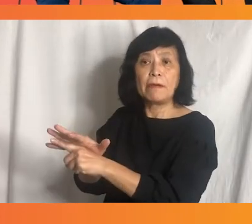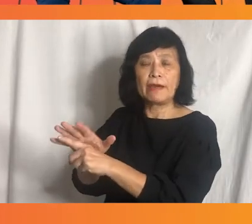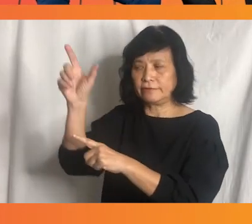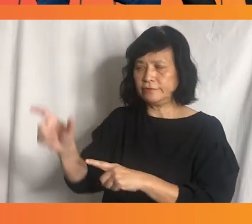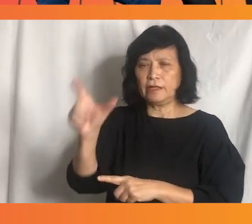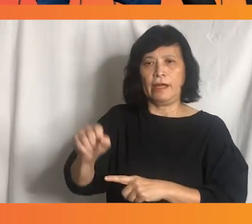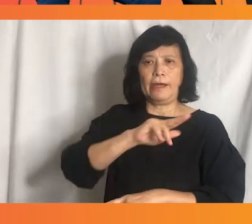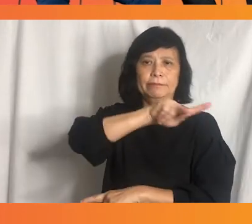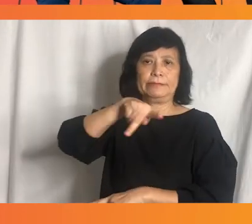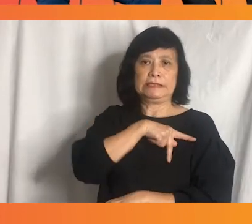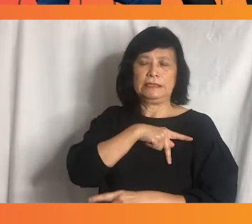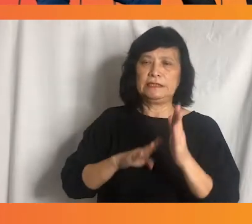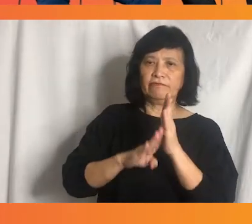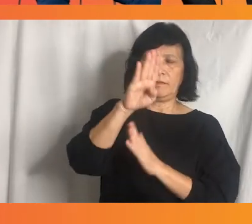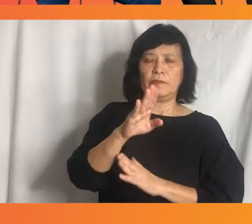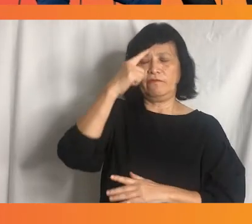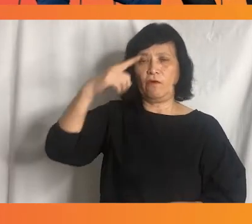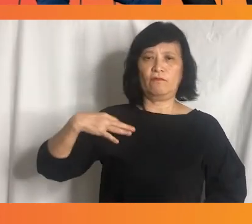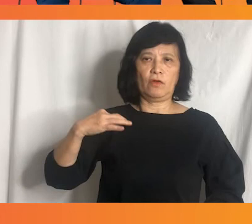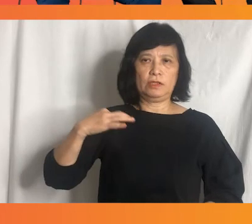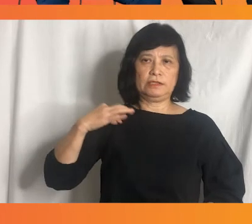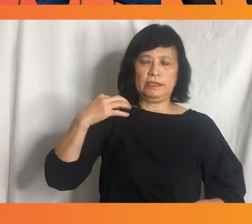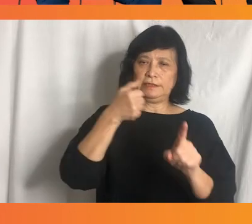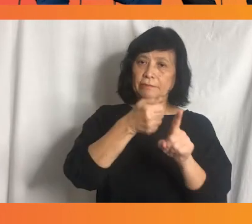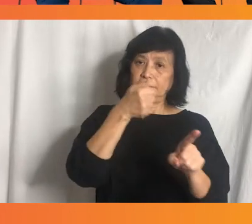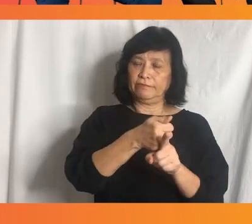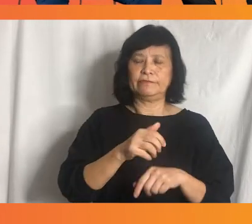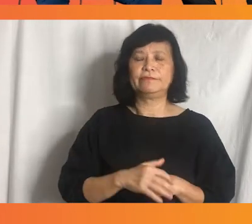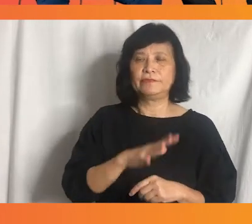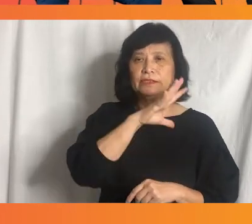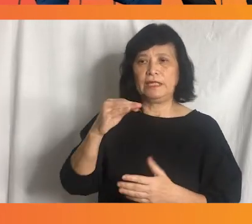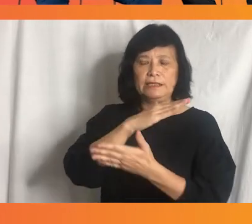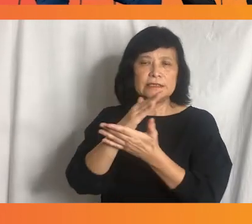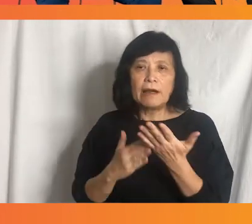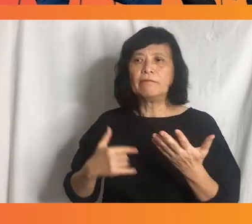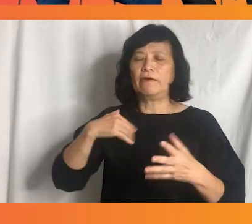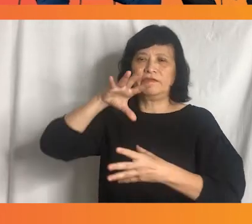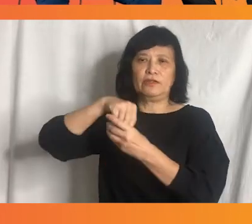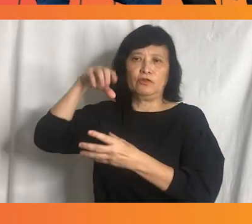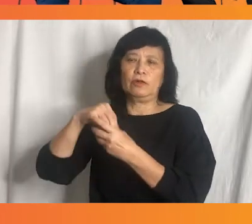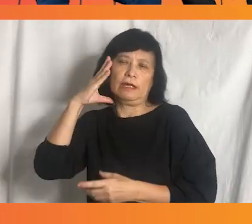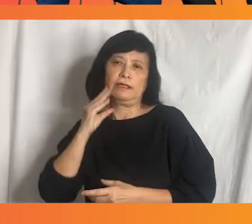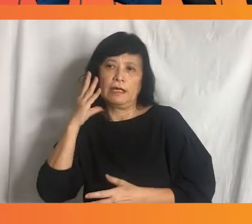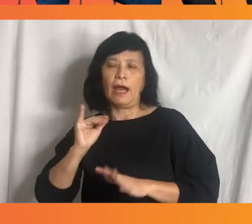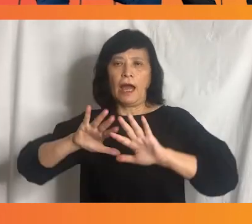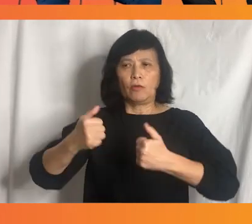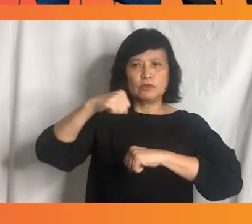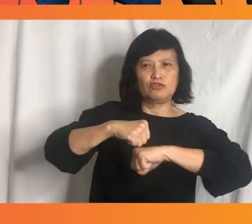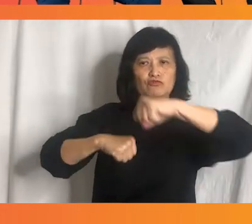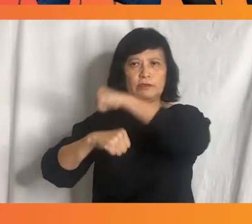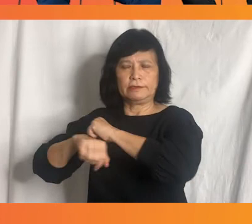personal development of the volunteers themselves. Now, so this next slide contains some of our own experiences in how we structured our volunteer